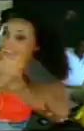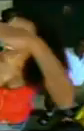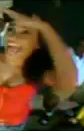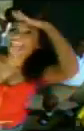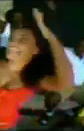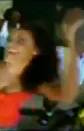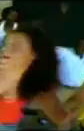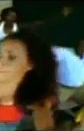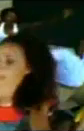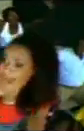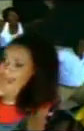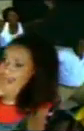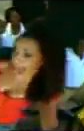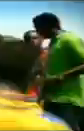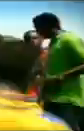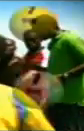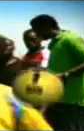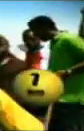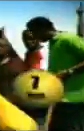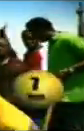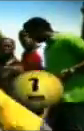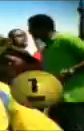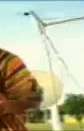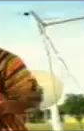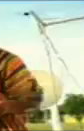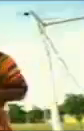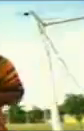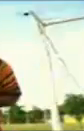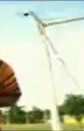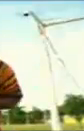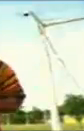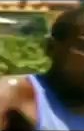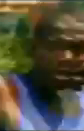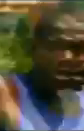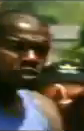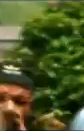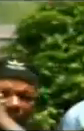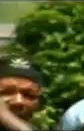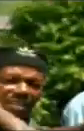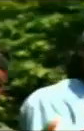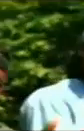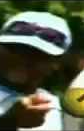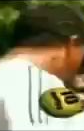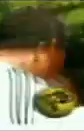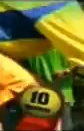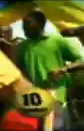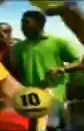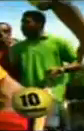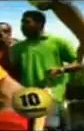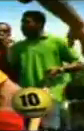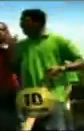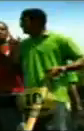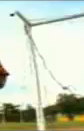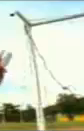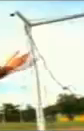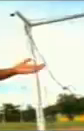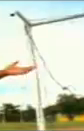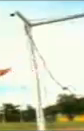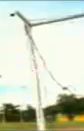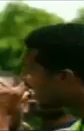out. He get dirty like a hog. Back home in my country, the whole team with a run him out the village for playing the